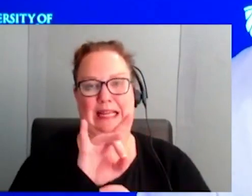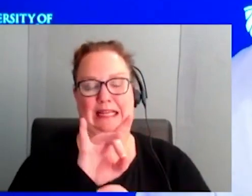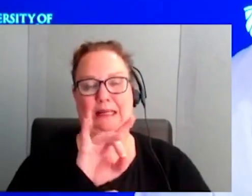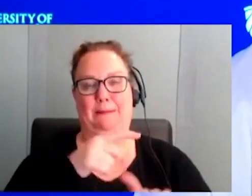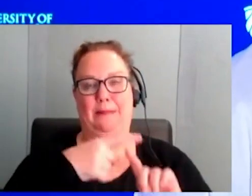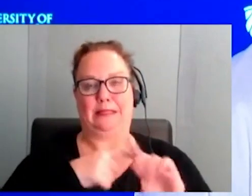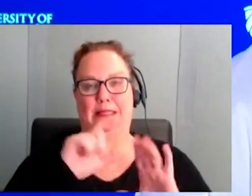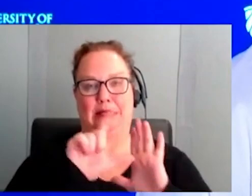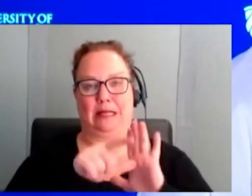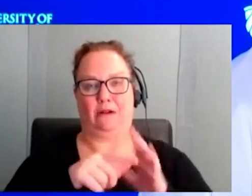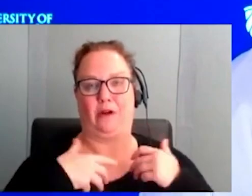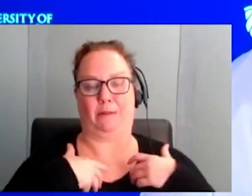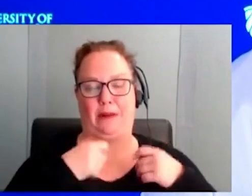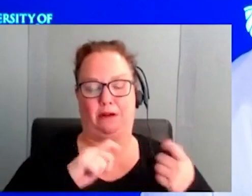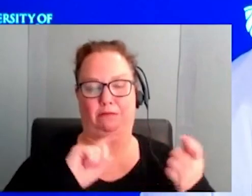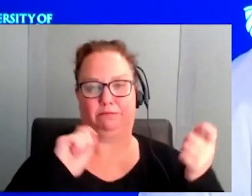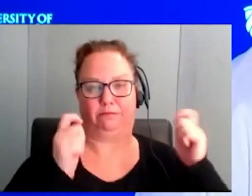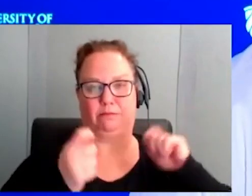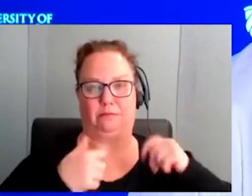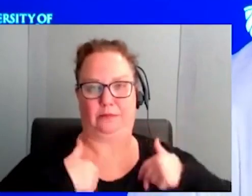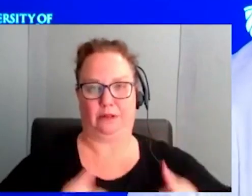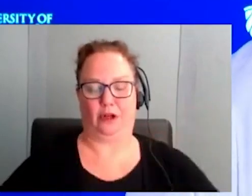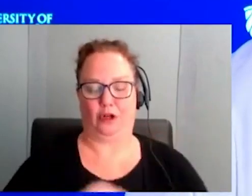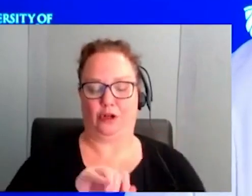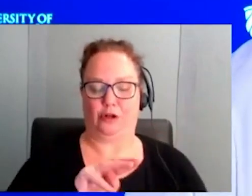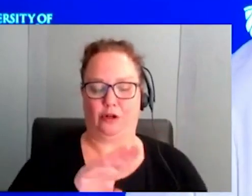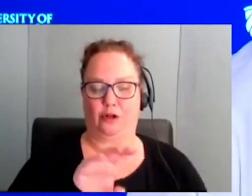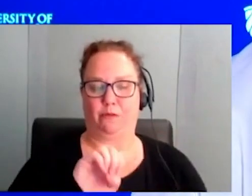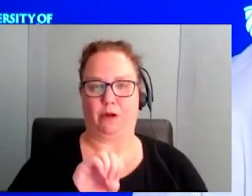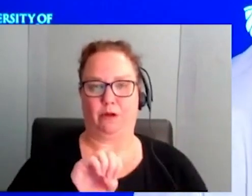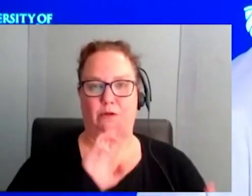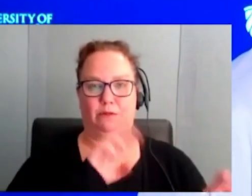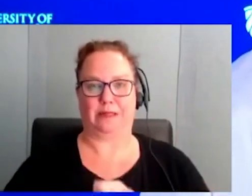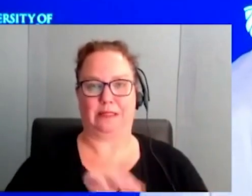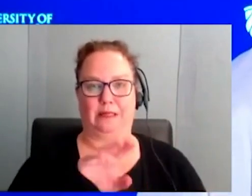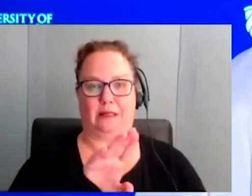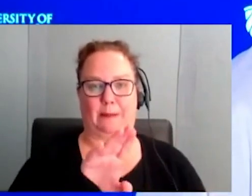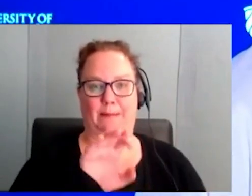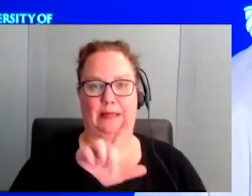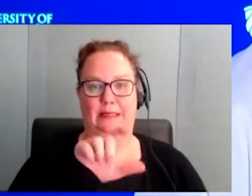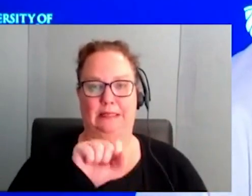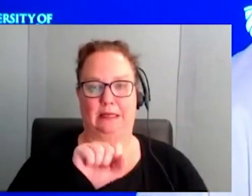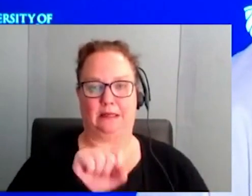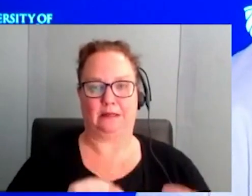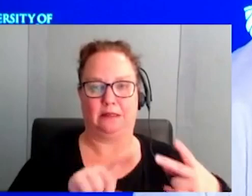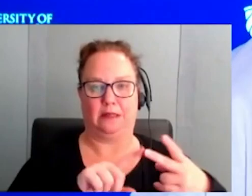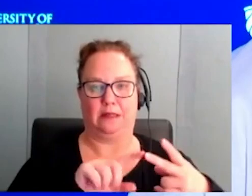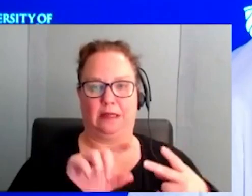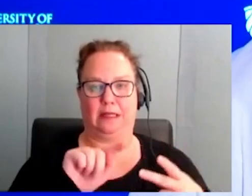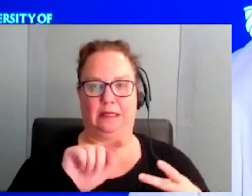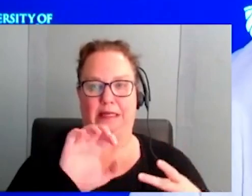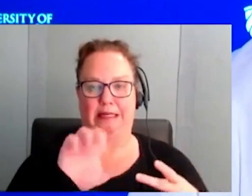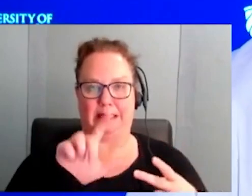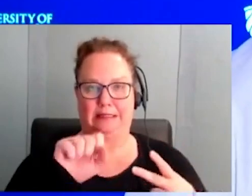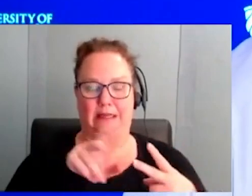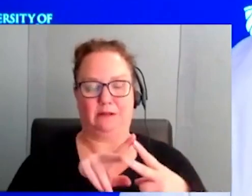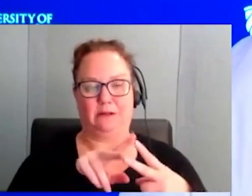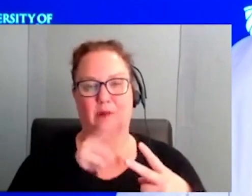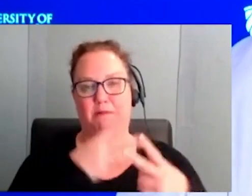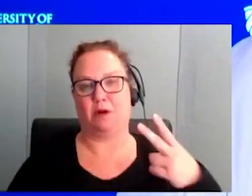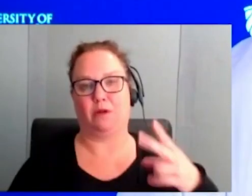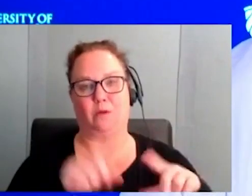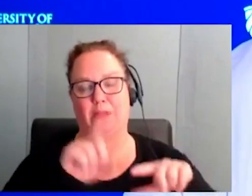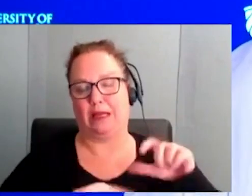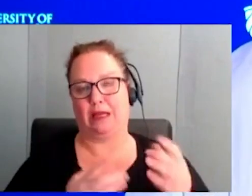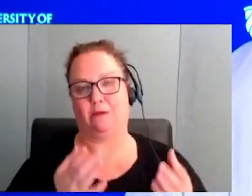better evolution of your immune response, both in the B cells that create the antibodies and in the T cells. We certainly can't recommend